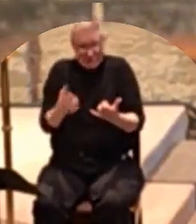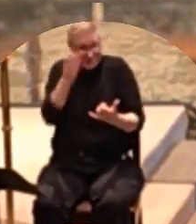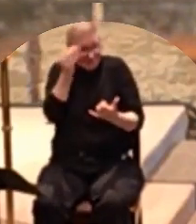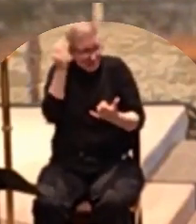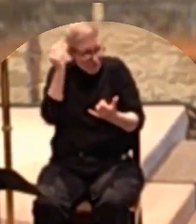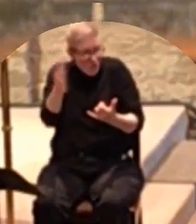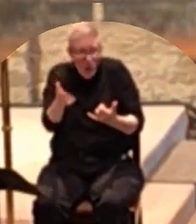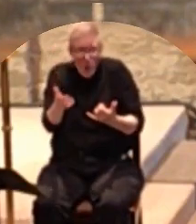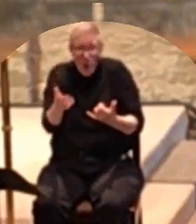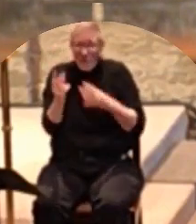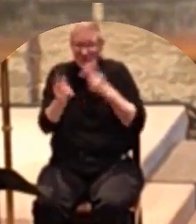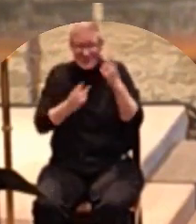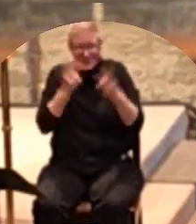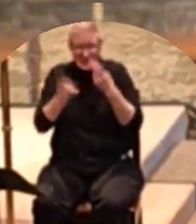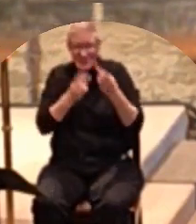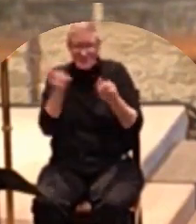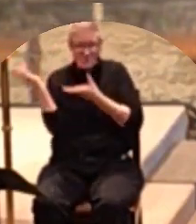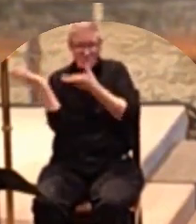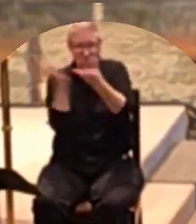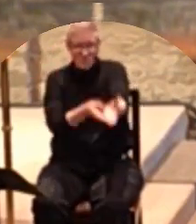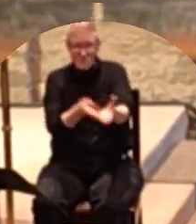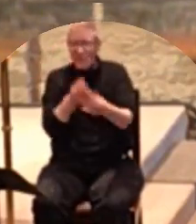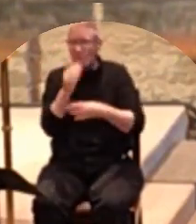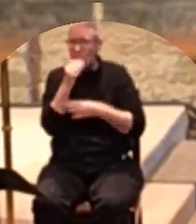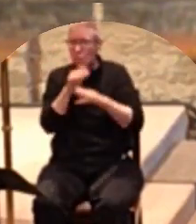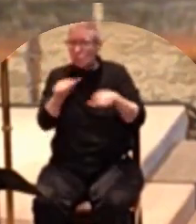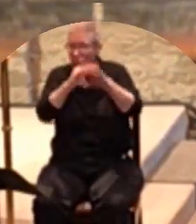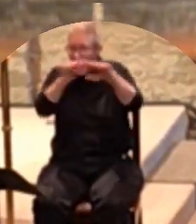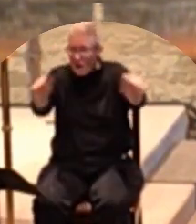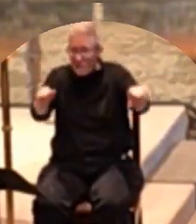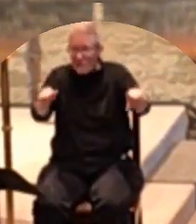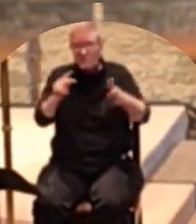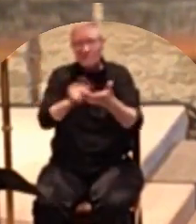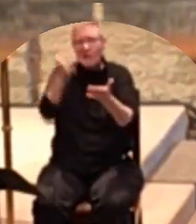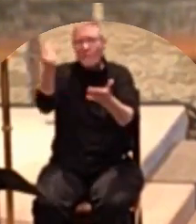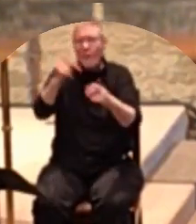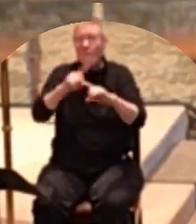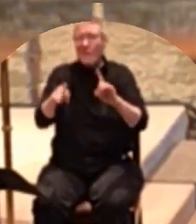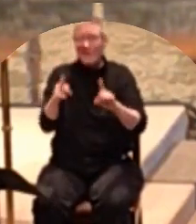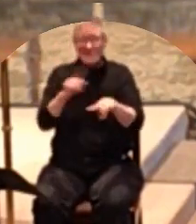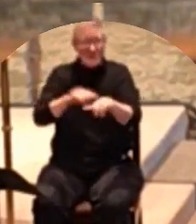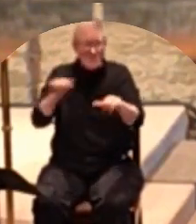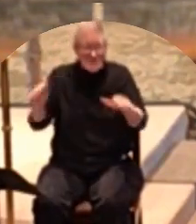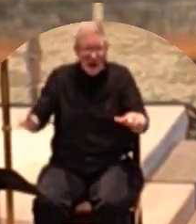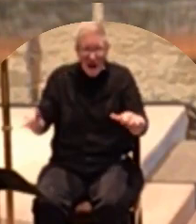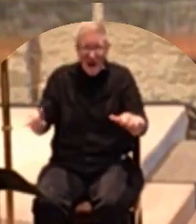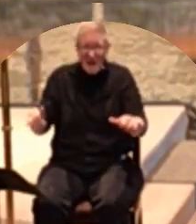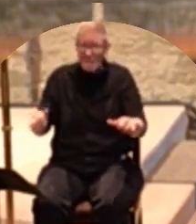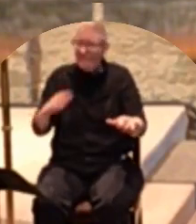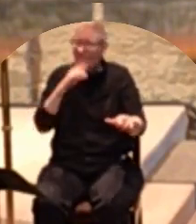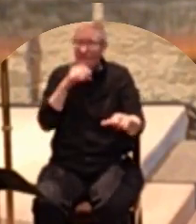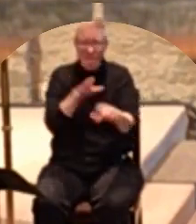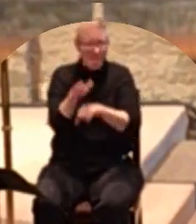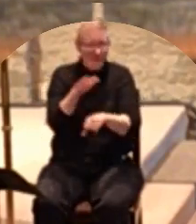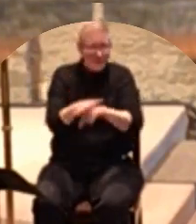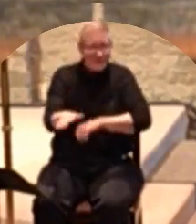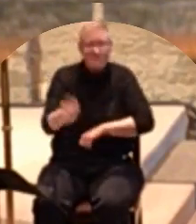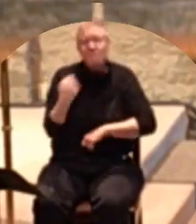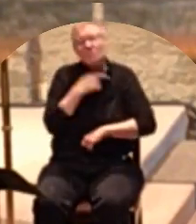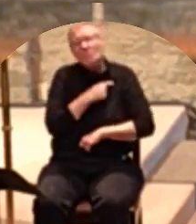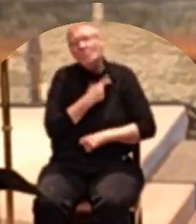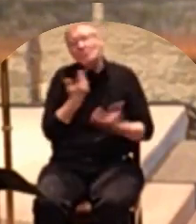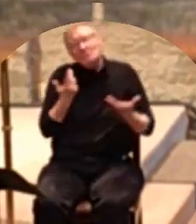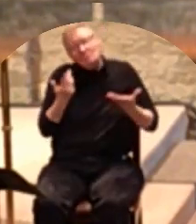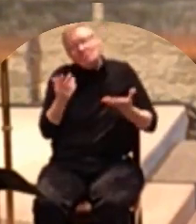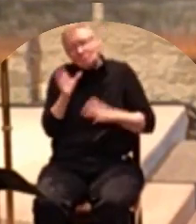and yet donations are down. So Prism is seeking donations of food and money to assist those that are